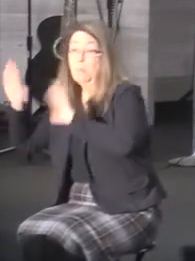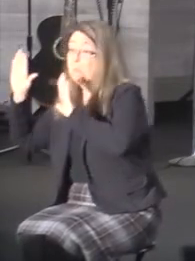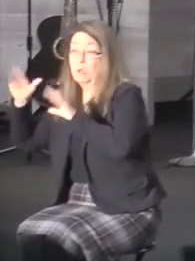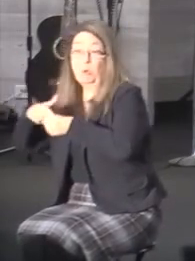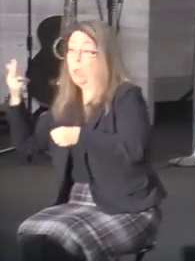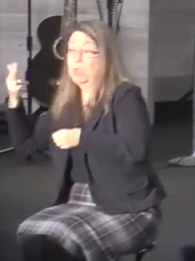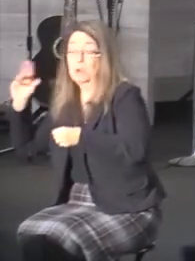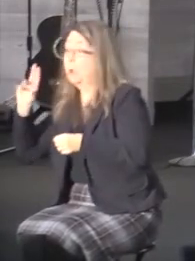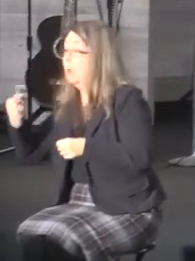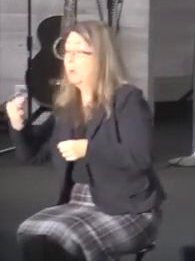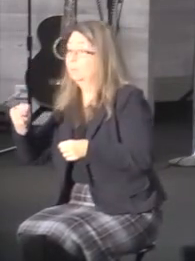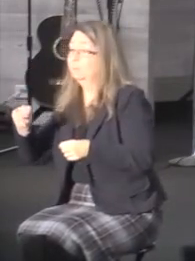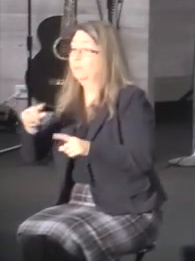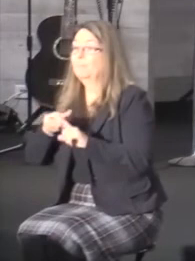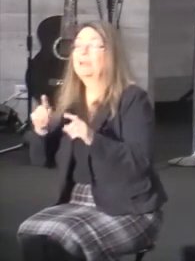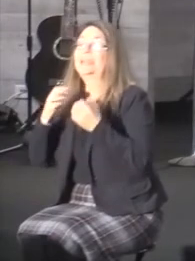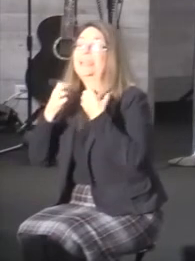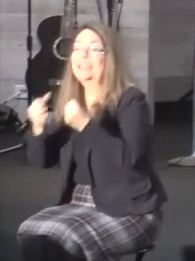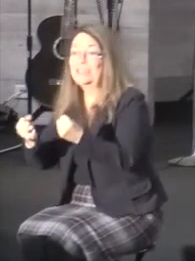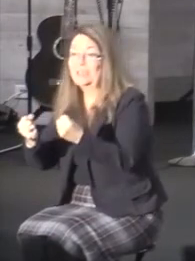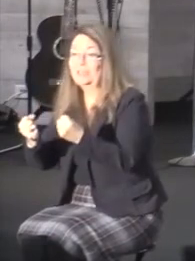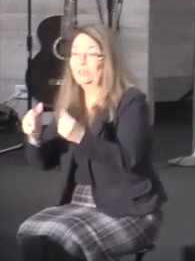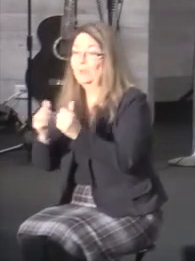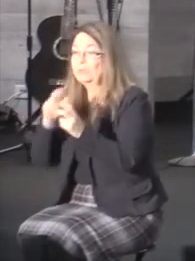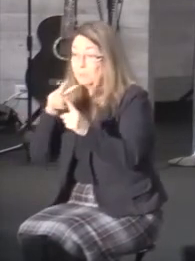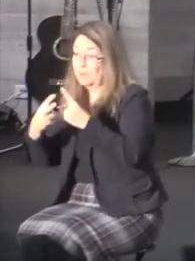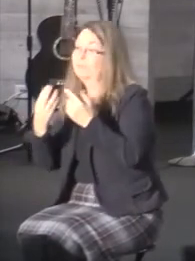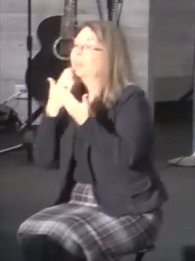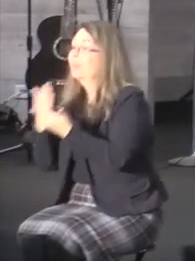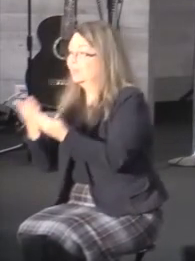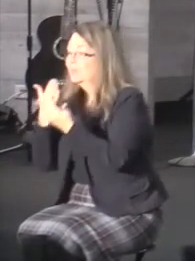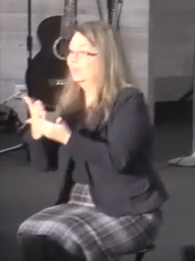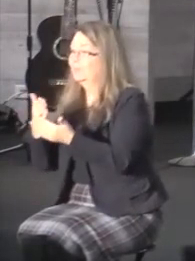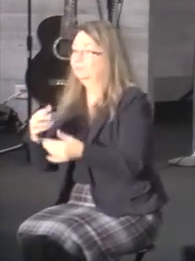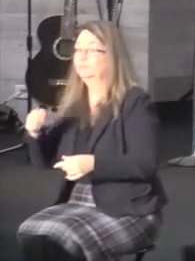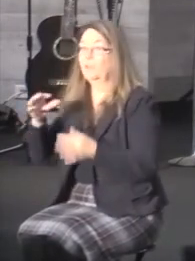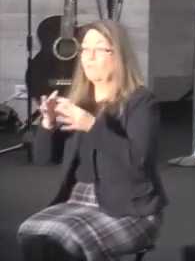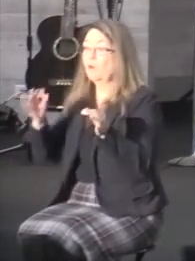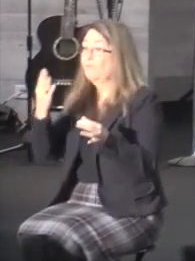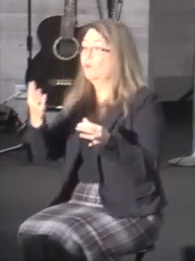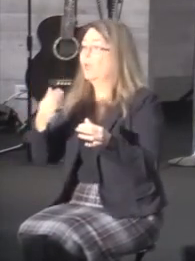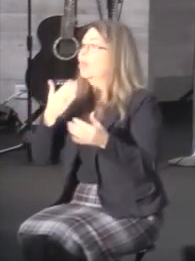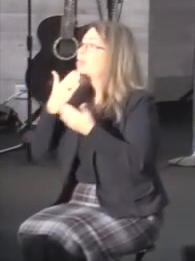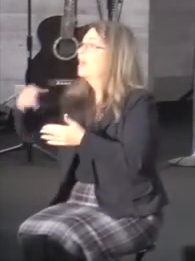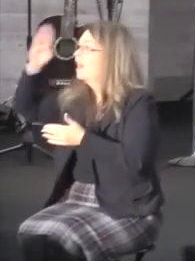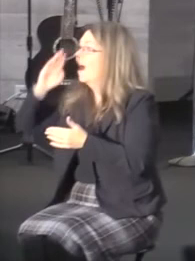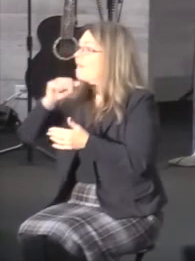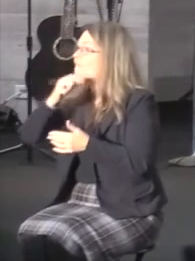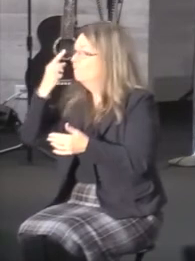with the perspective of thanksgiving. He says in verse 4, I not only thank God for you, but always in every prayer of mine for